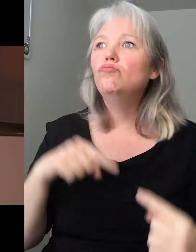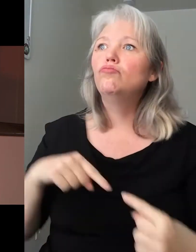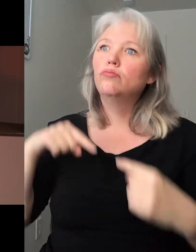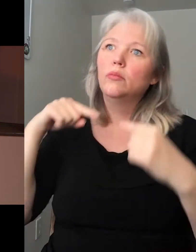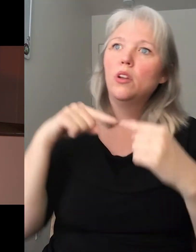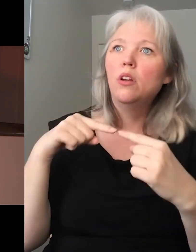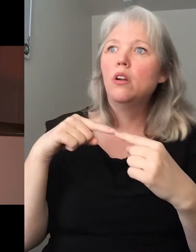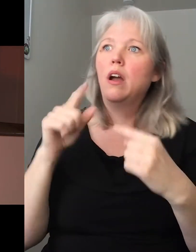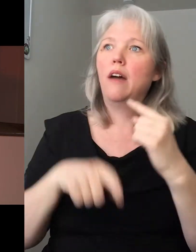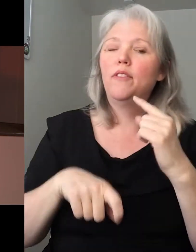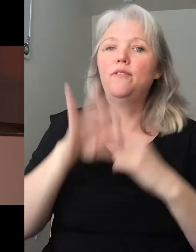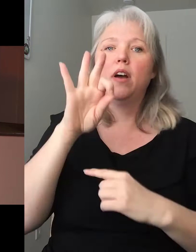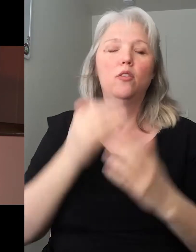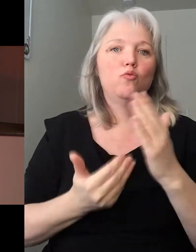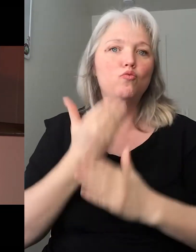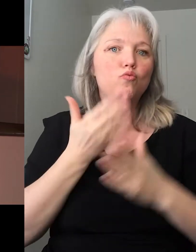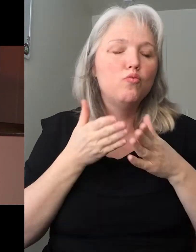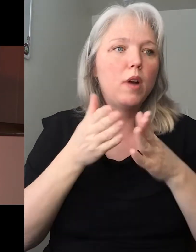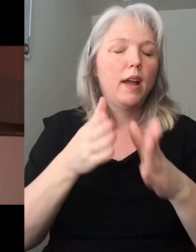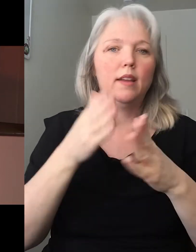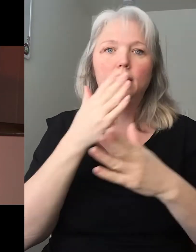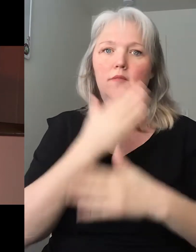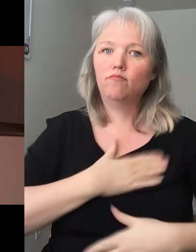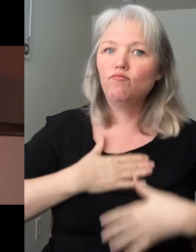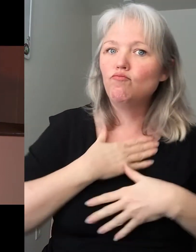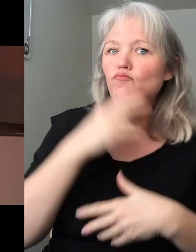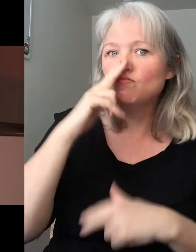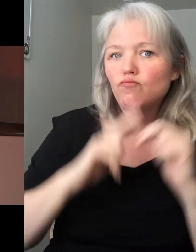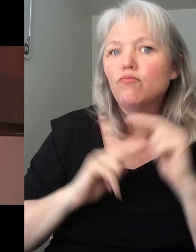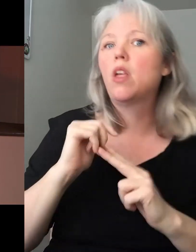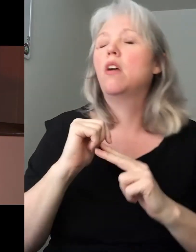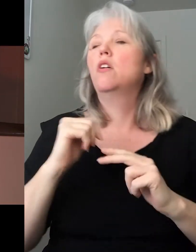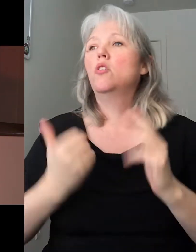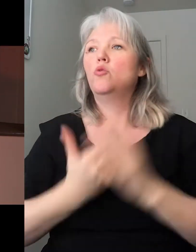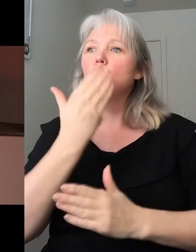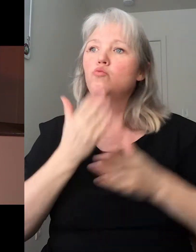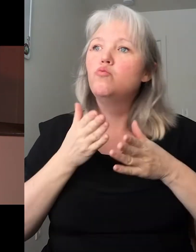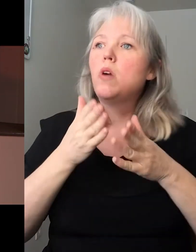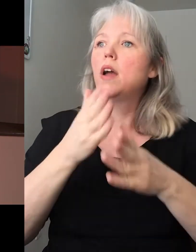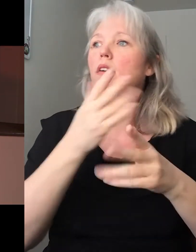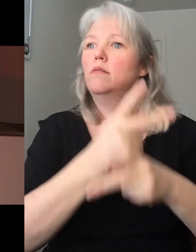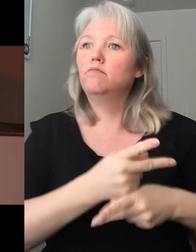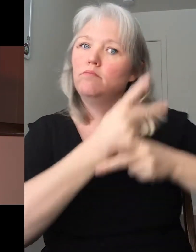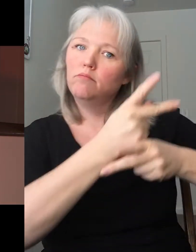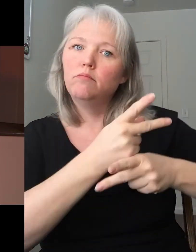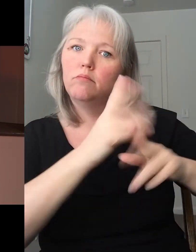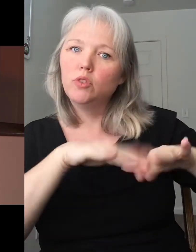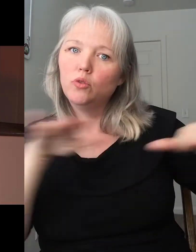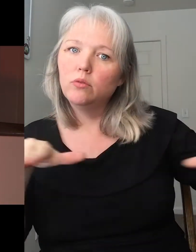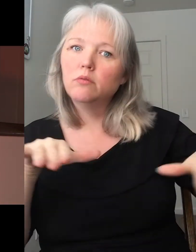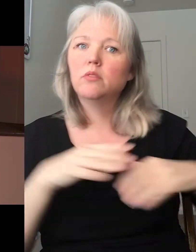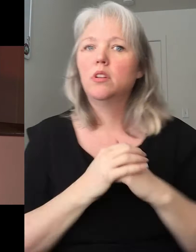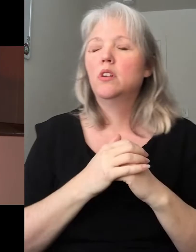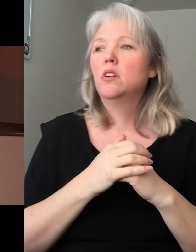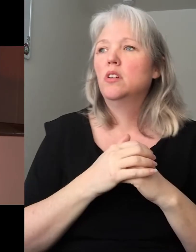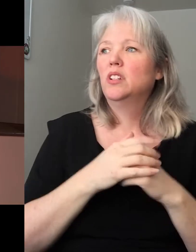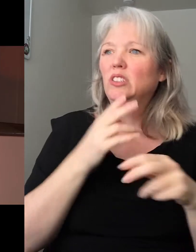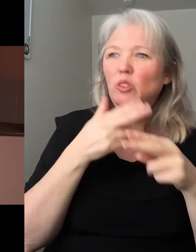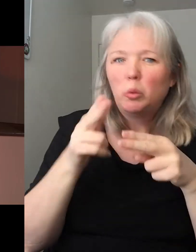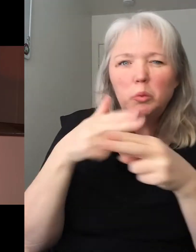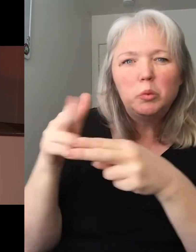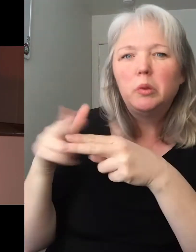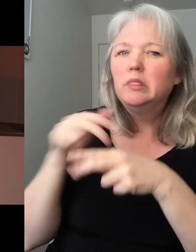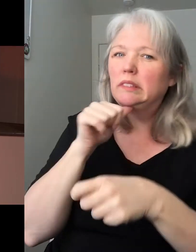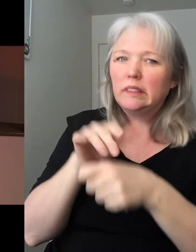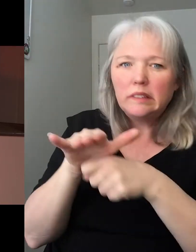find new ways to entertain ourselves, new ways to take care of our children. In the midst of the shortages, though, Lord, you are